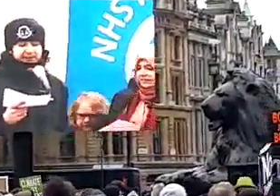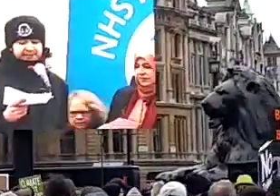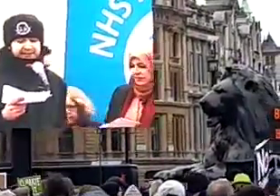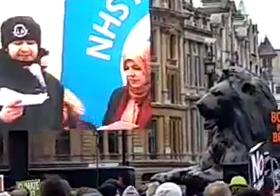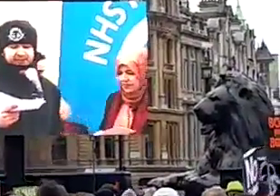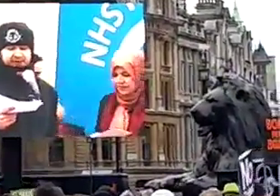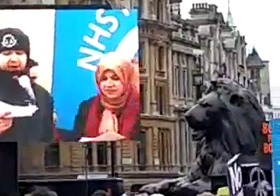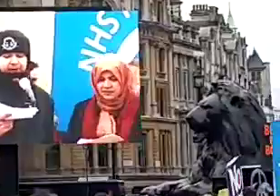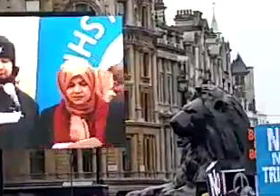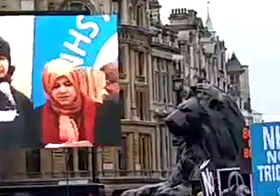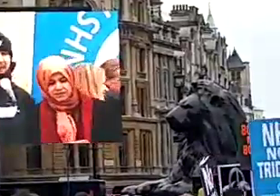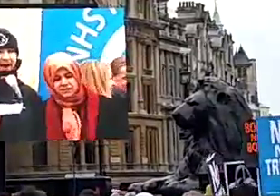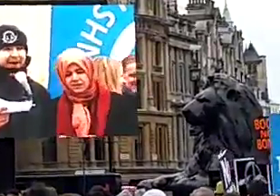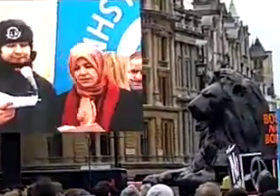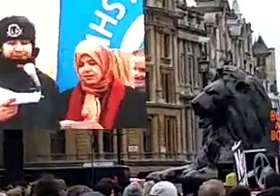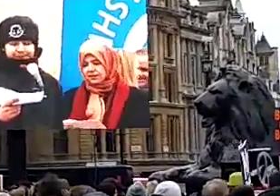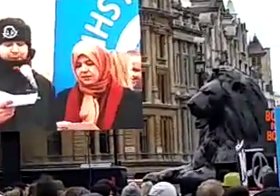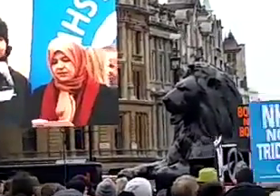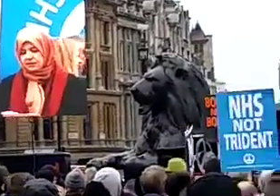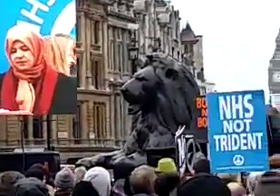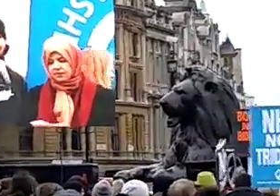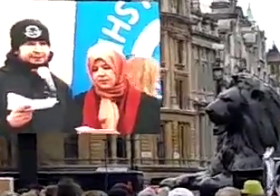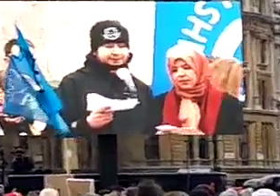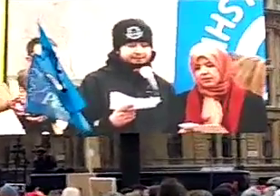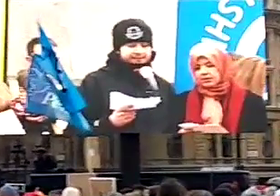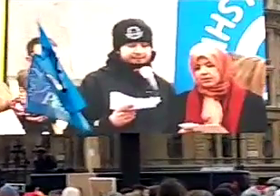£12,500 deeper in debt, on top of the average